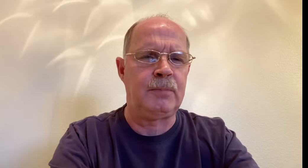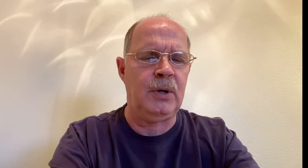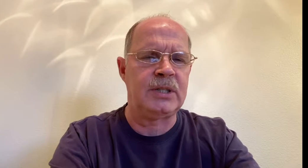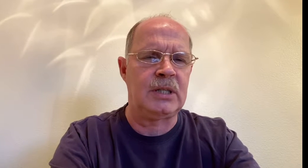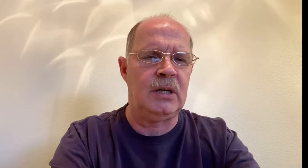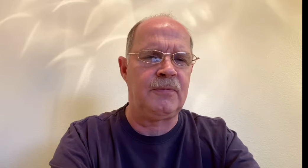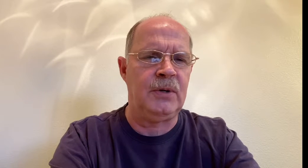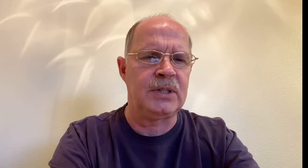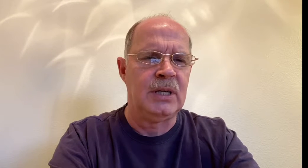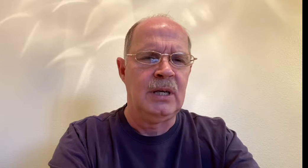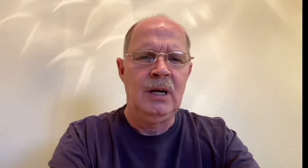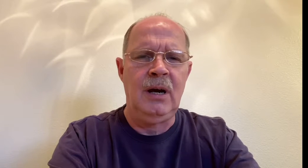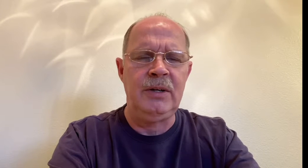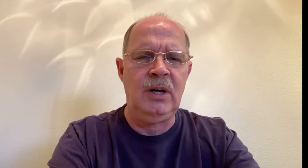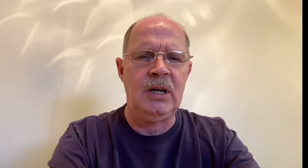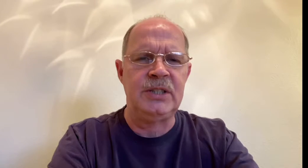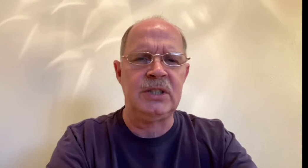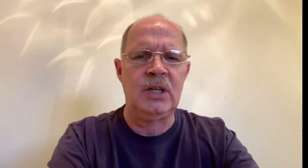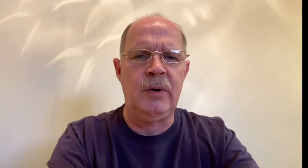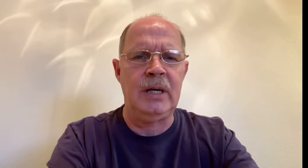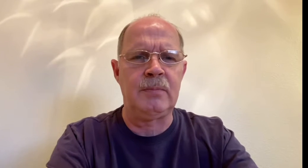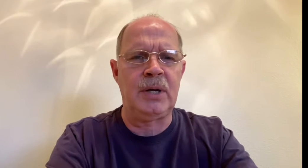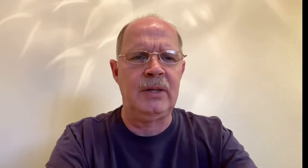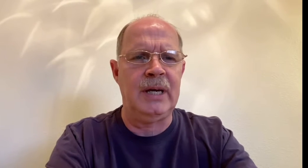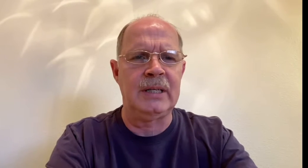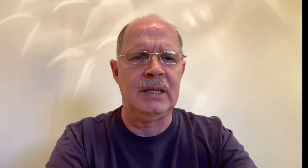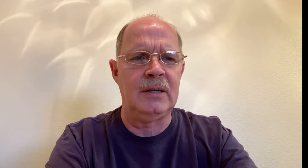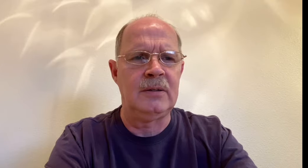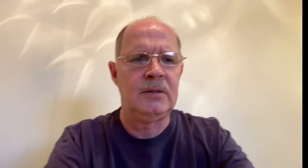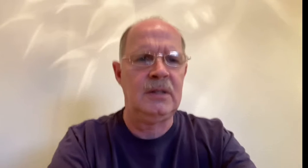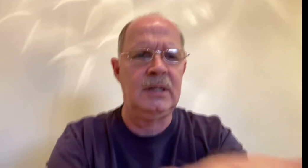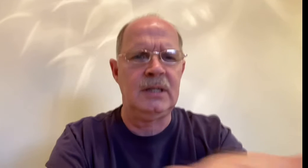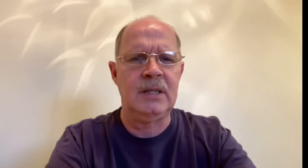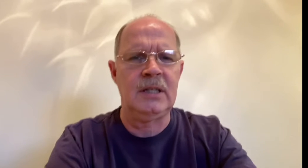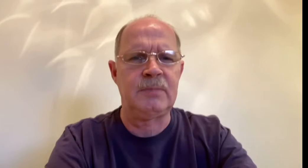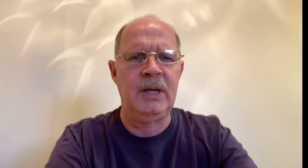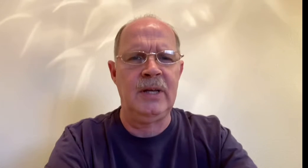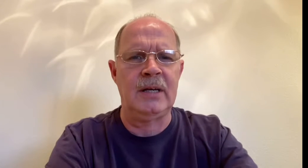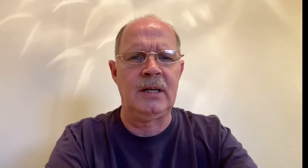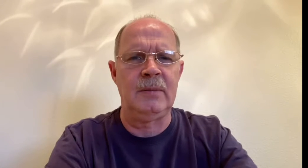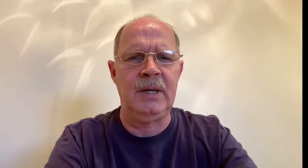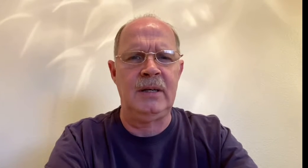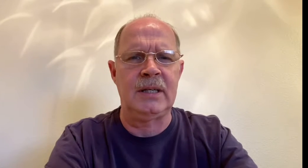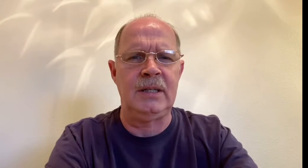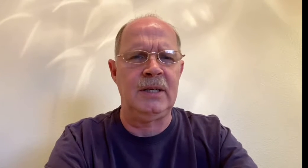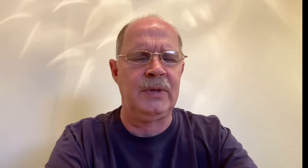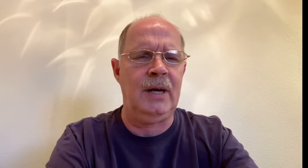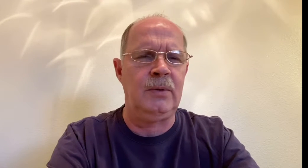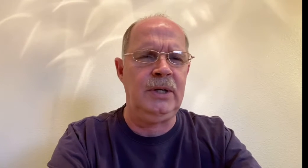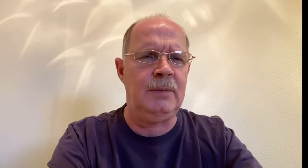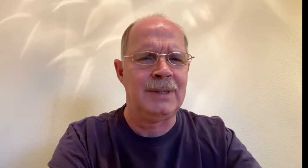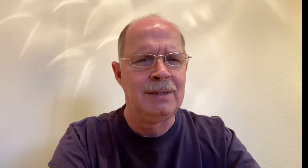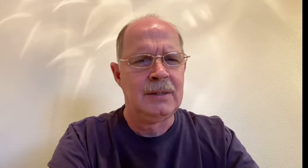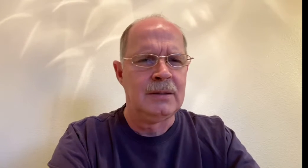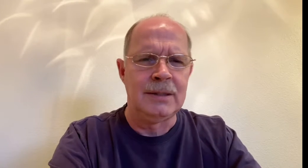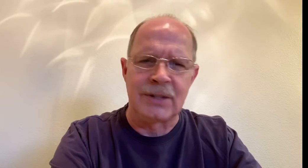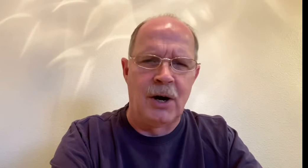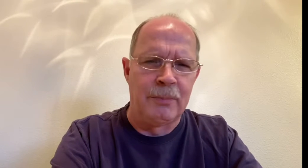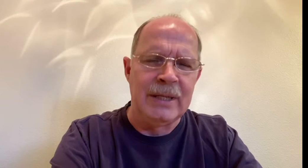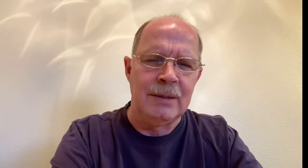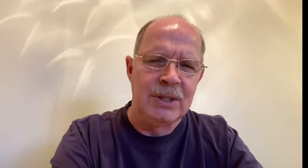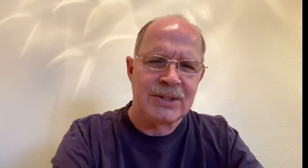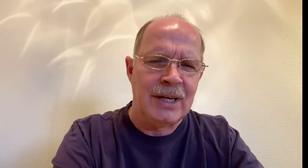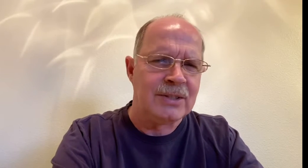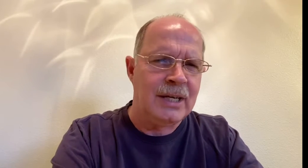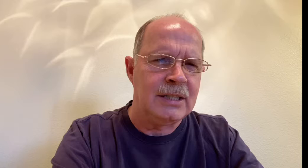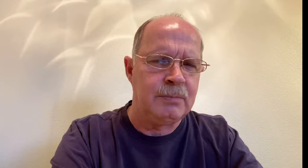upcoming press conference. Oh, you know what? Let's just go ahead and play that now. All right, yeah, let's play that clip now. Can you get that one up? It's all